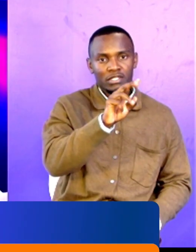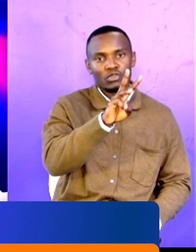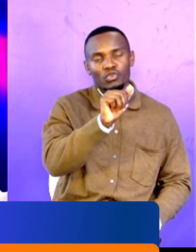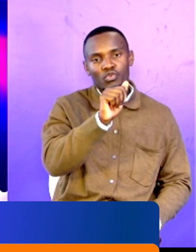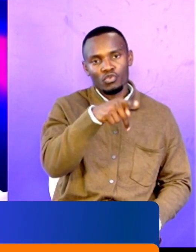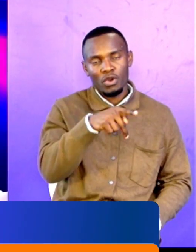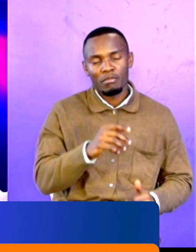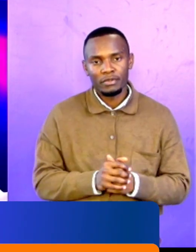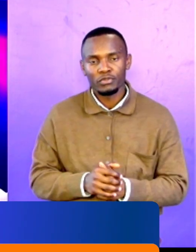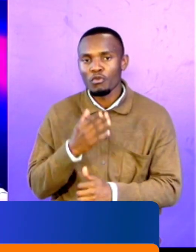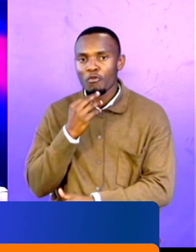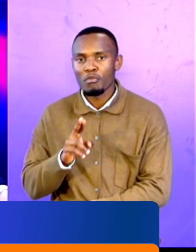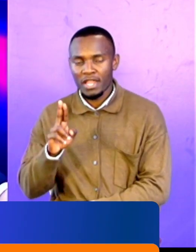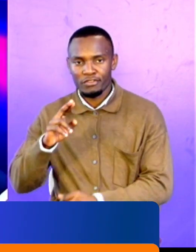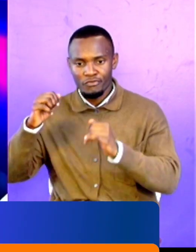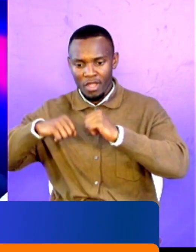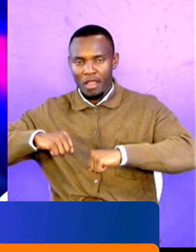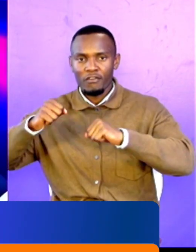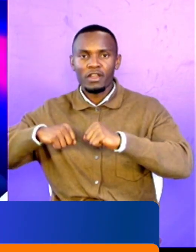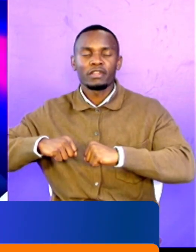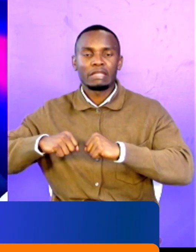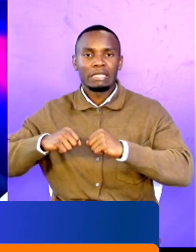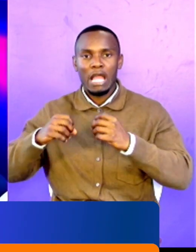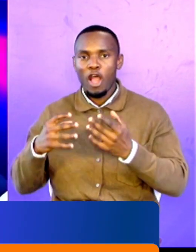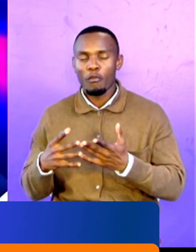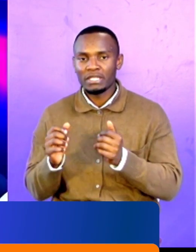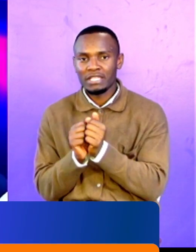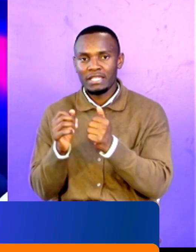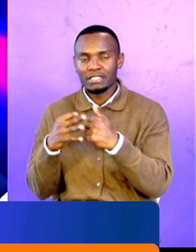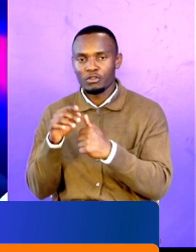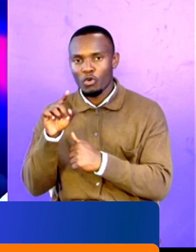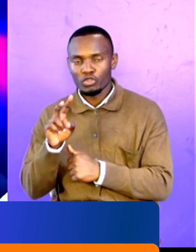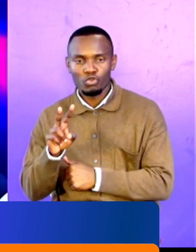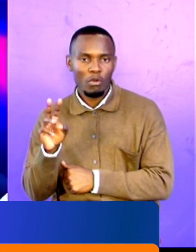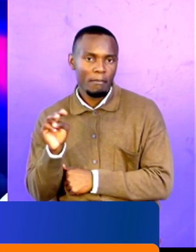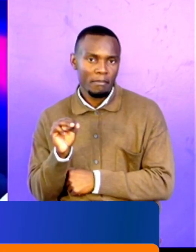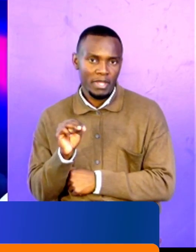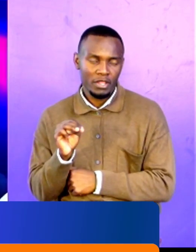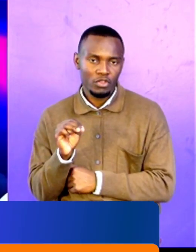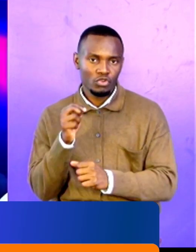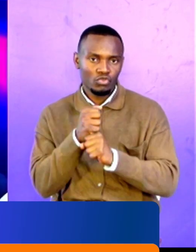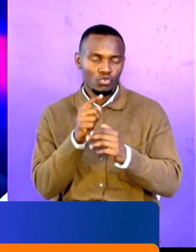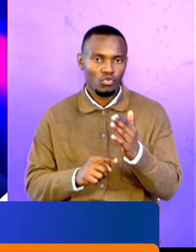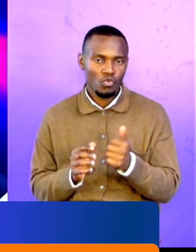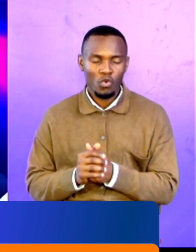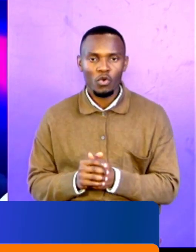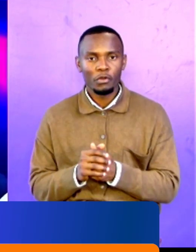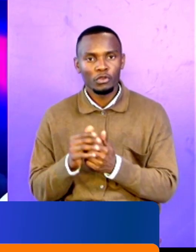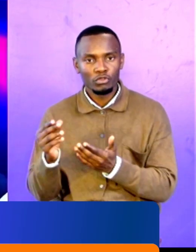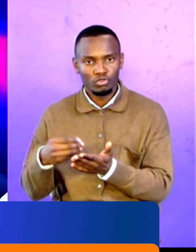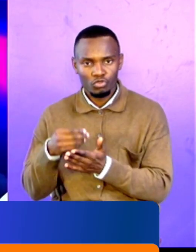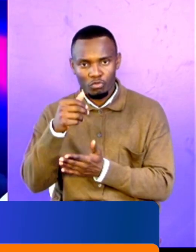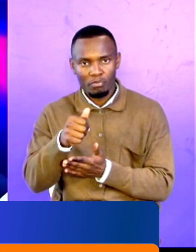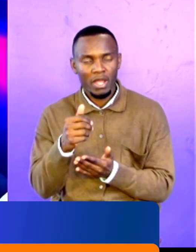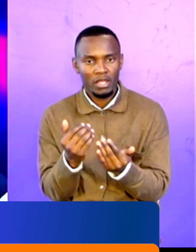the region of 18.2 million to sign Royal Antwerp goalkeeper Sen Lamens.